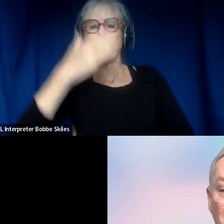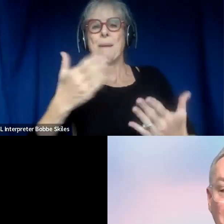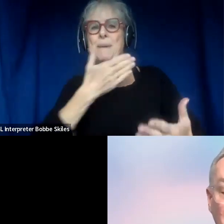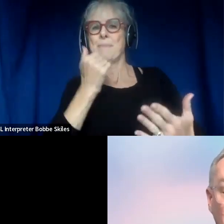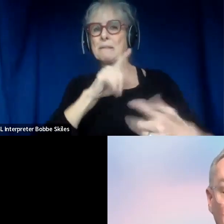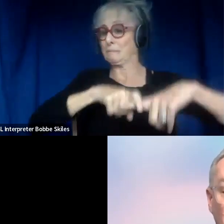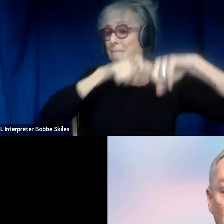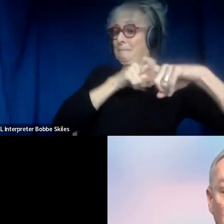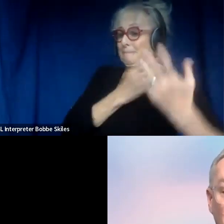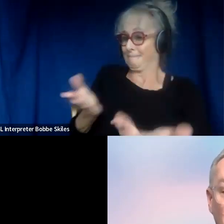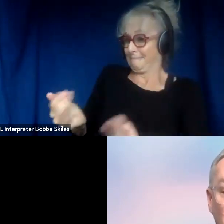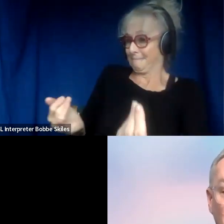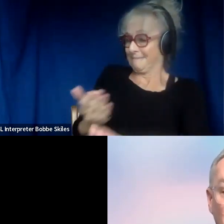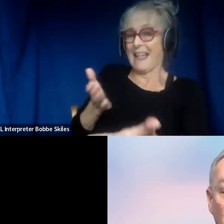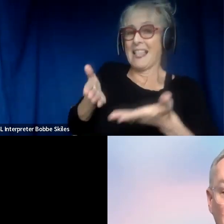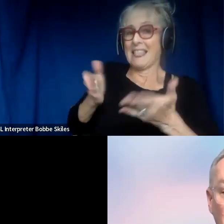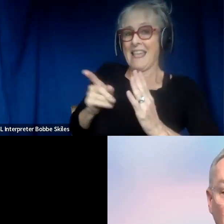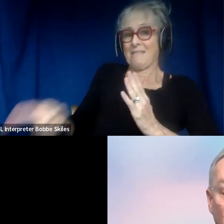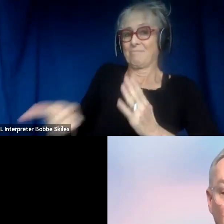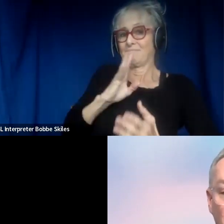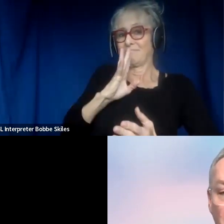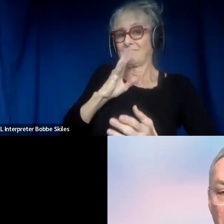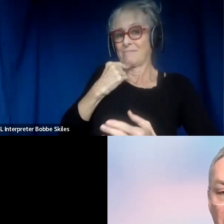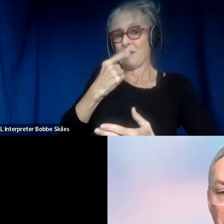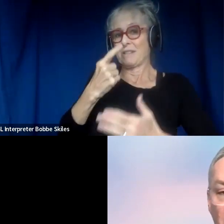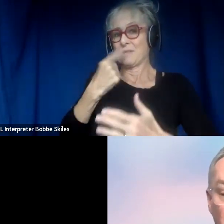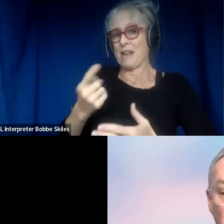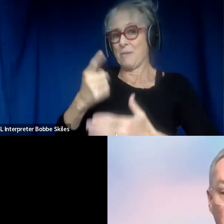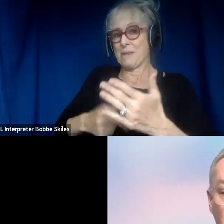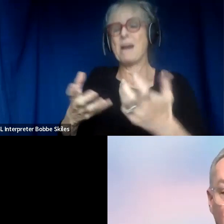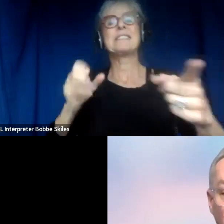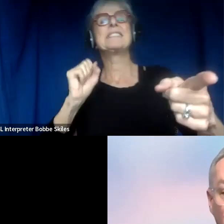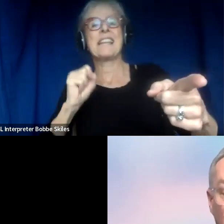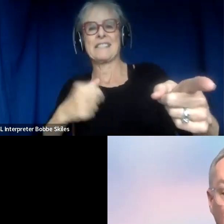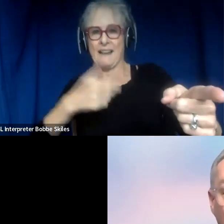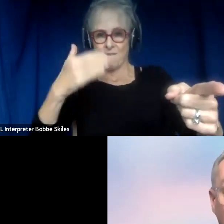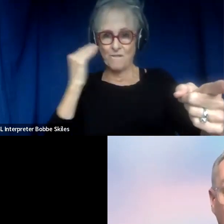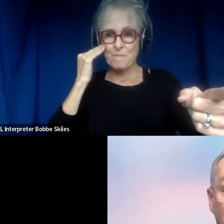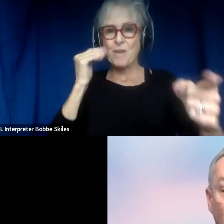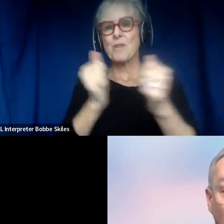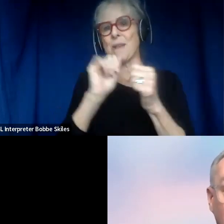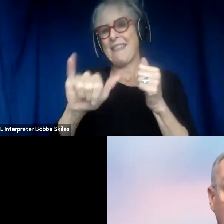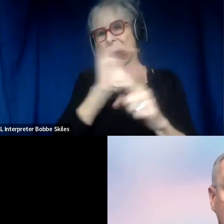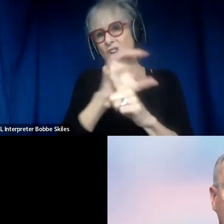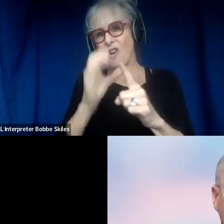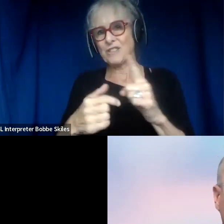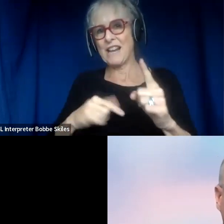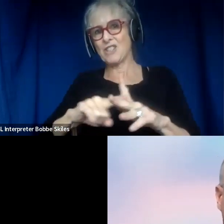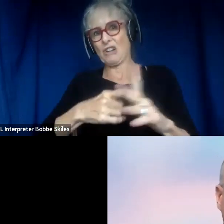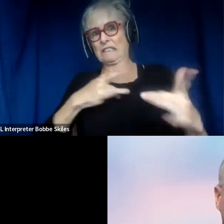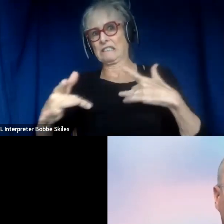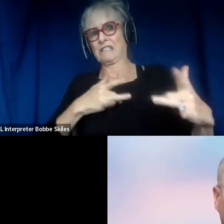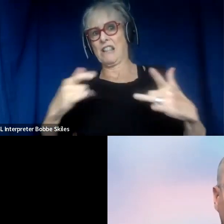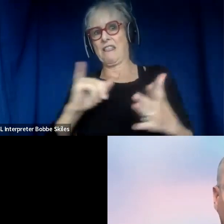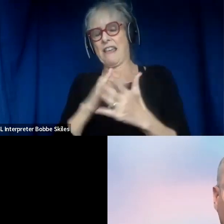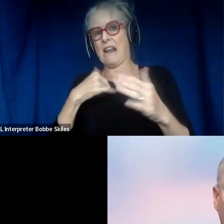a chance to express what it is they have to say. Chair Nava, I'm familiar with this commission's culture, and I actually started to worry that I was getting so